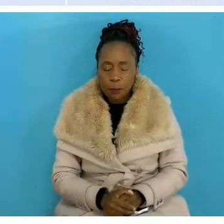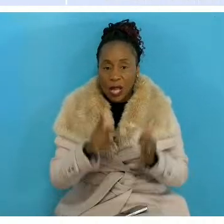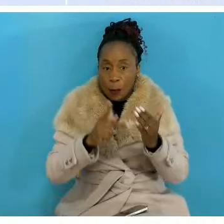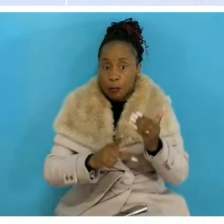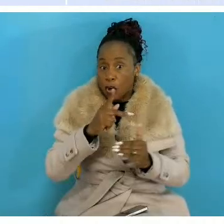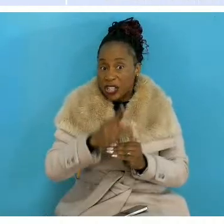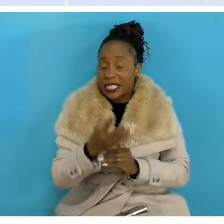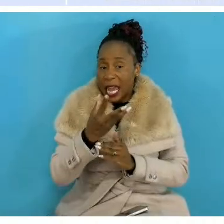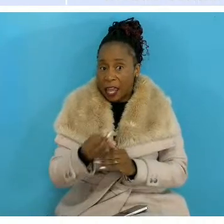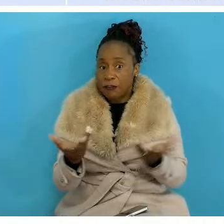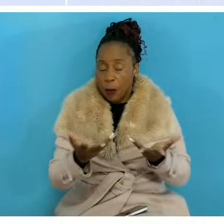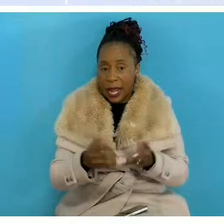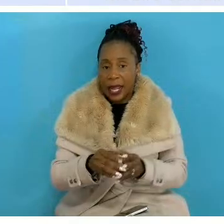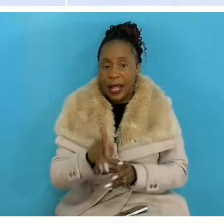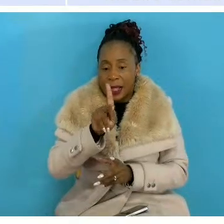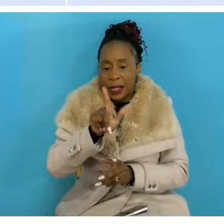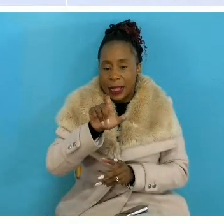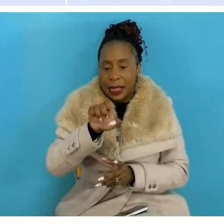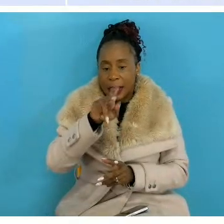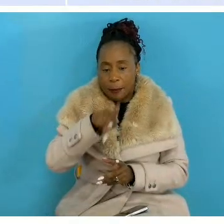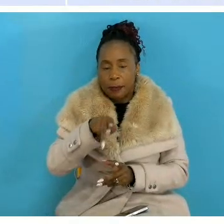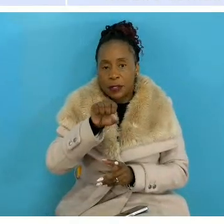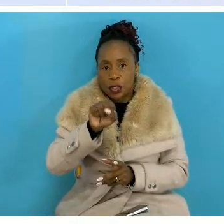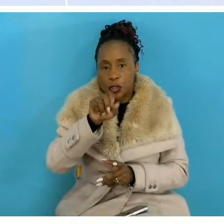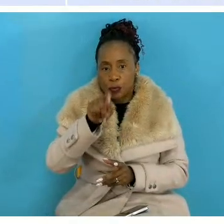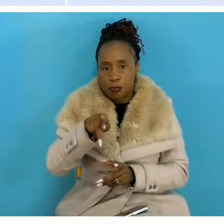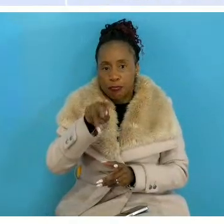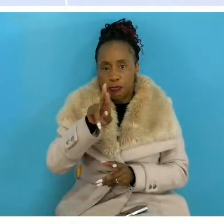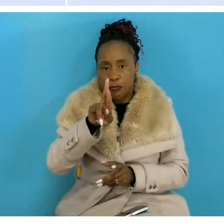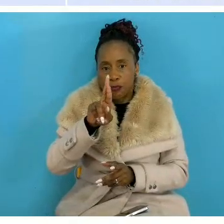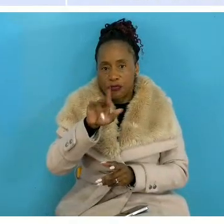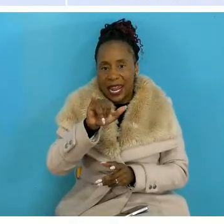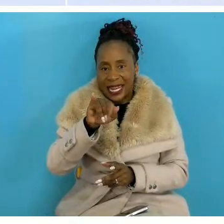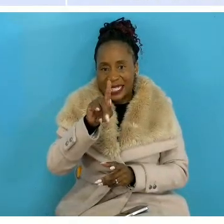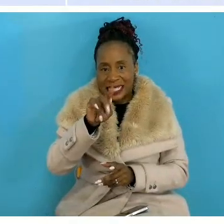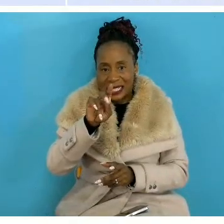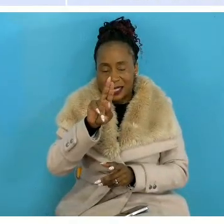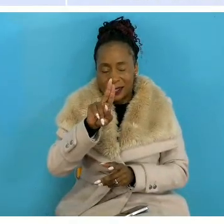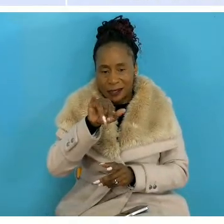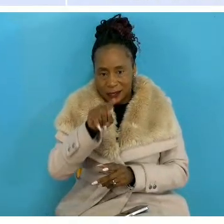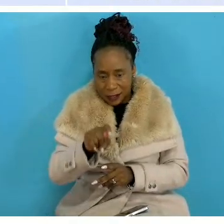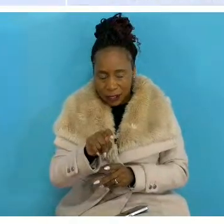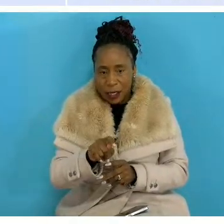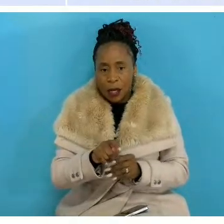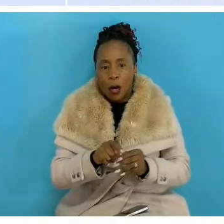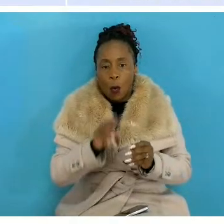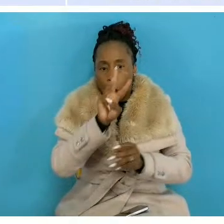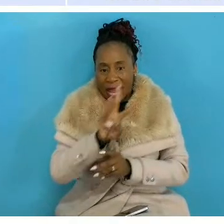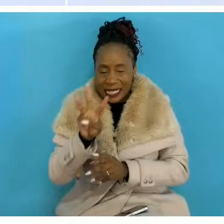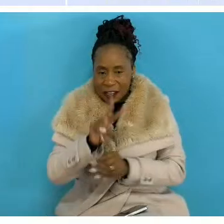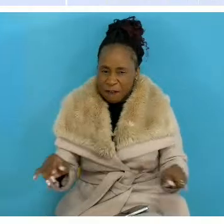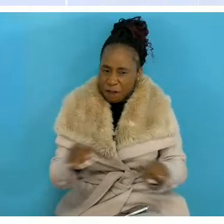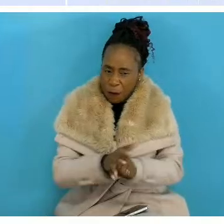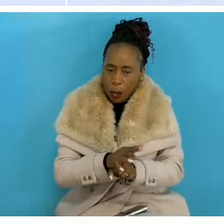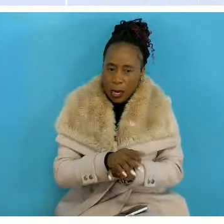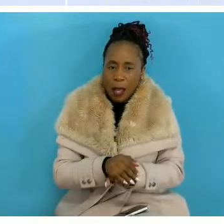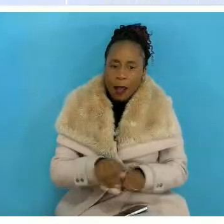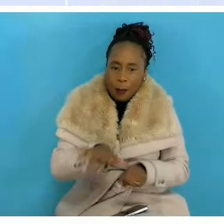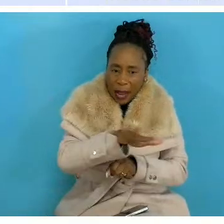in Klepspruit West, which is a complete bakery that was built